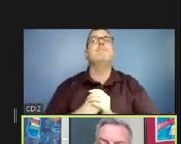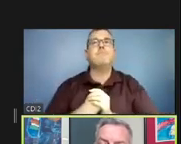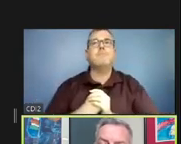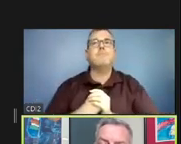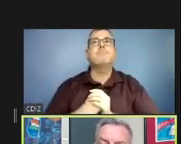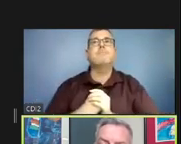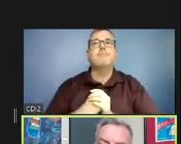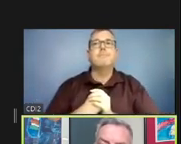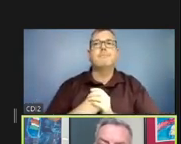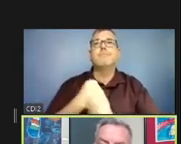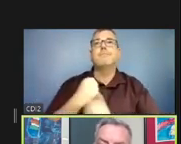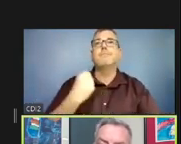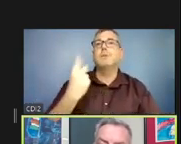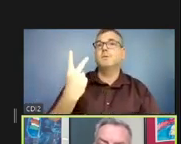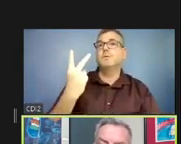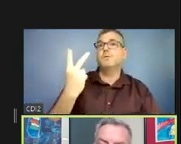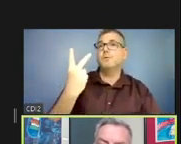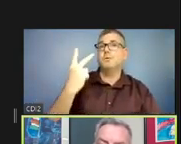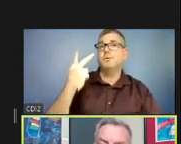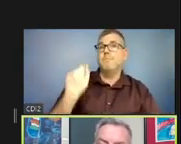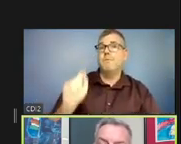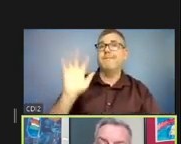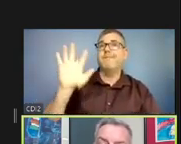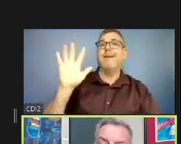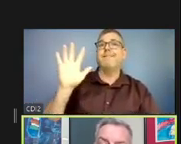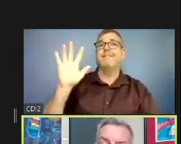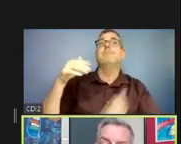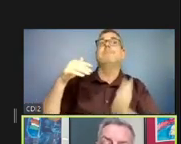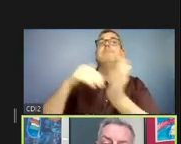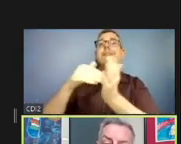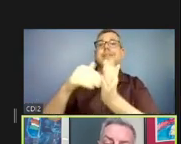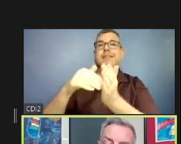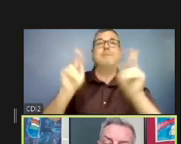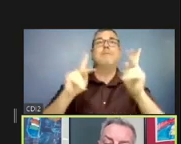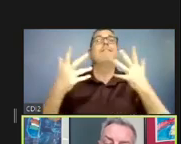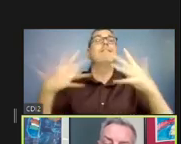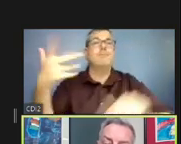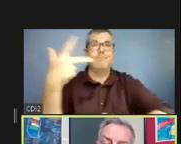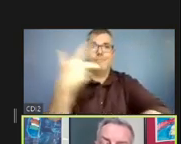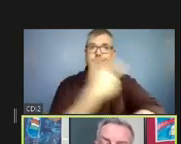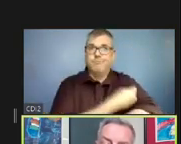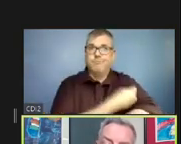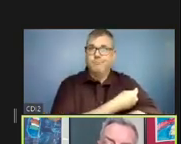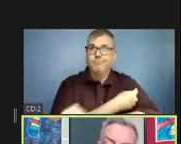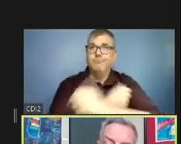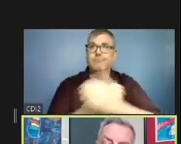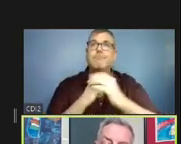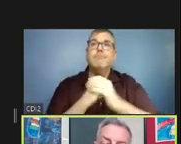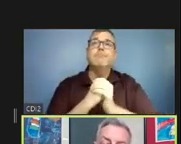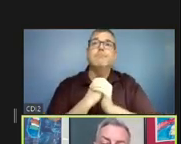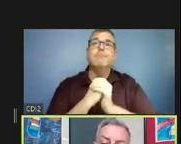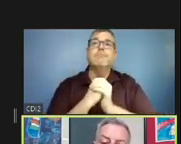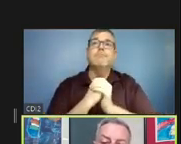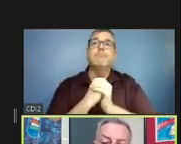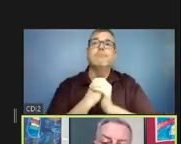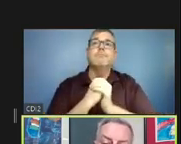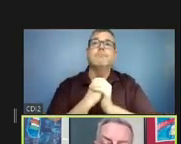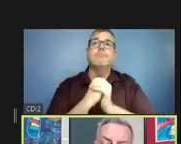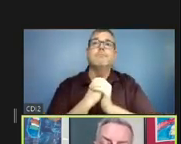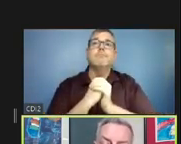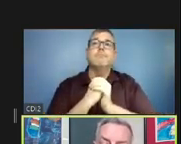2,587,000 people who've received a vaccine, we've just crossed over, or we're close to the state's close to the threshold